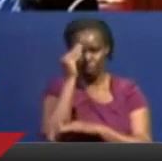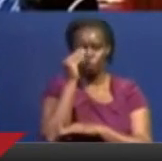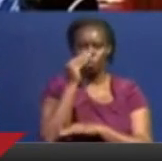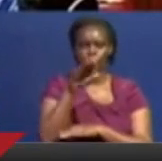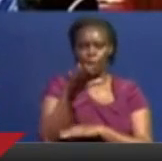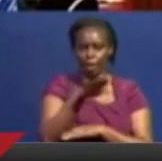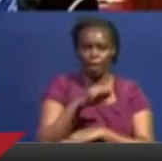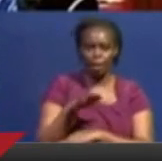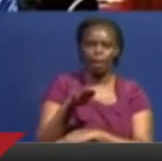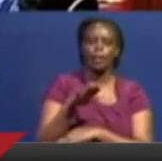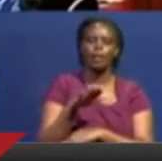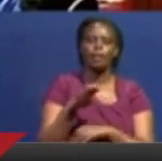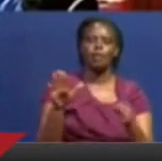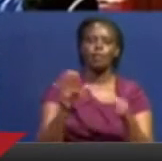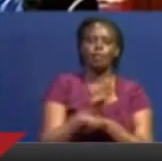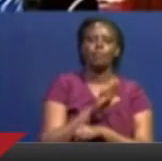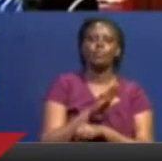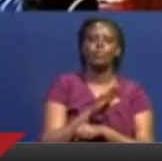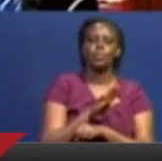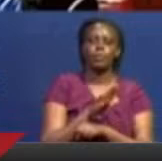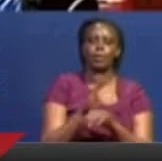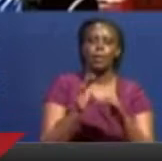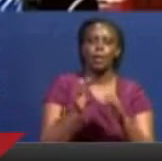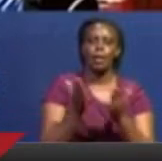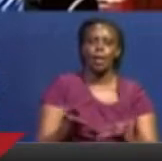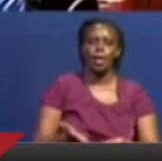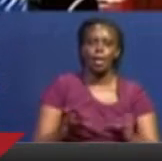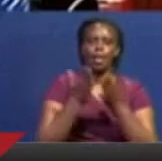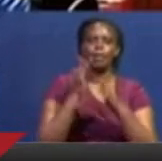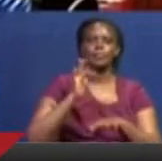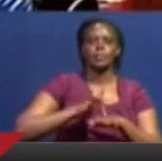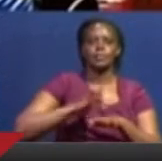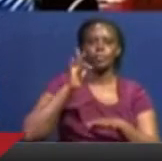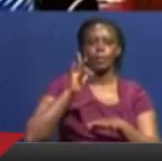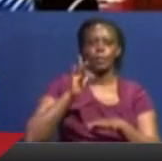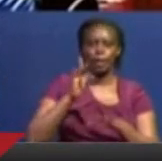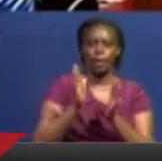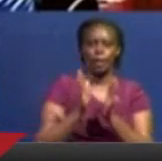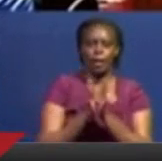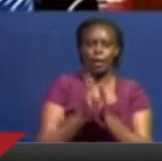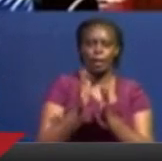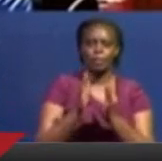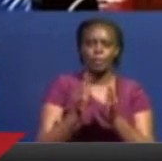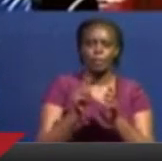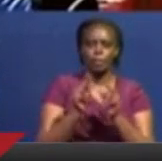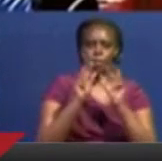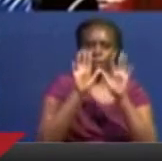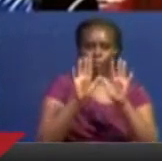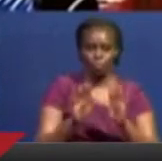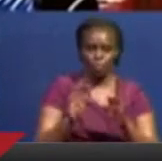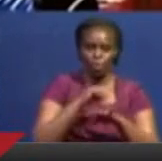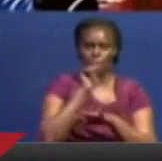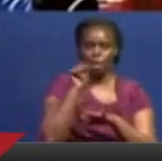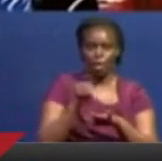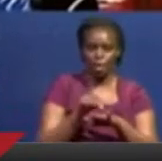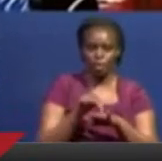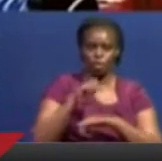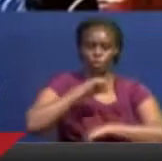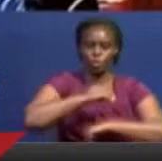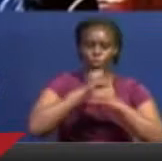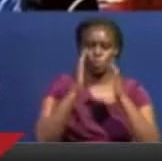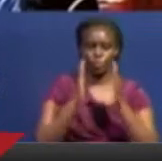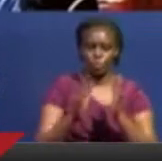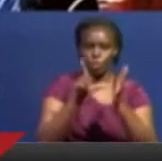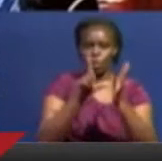landscape, ultimately enhancing the effectiveness and relevance of National